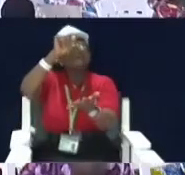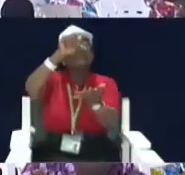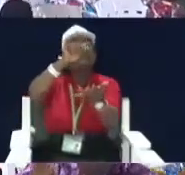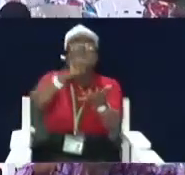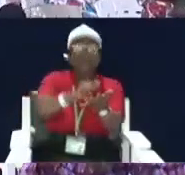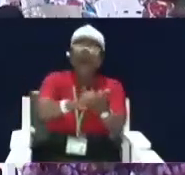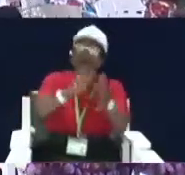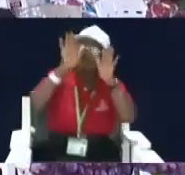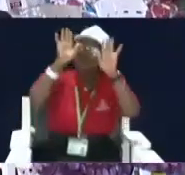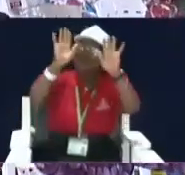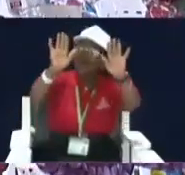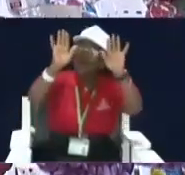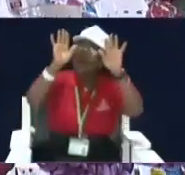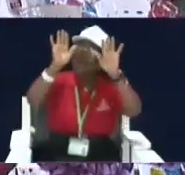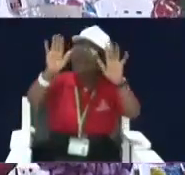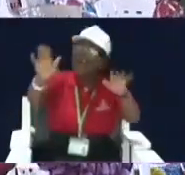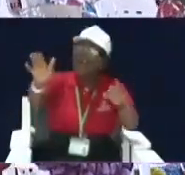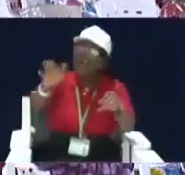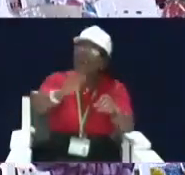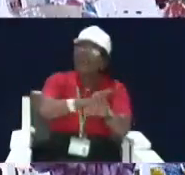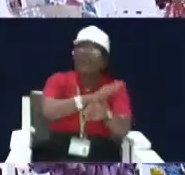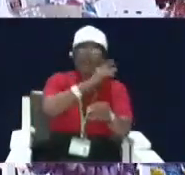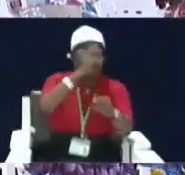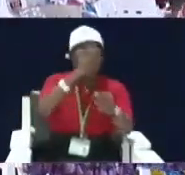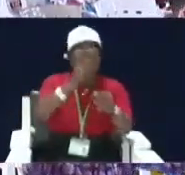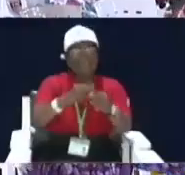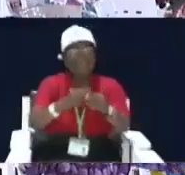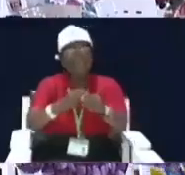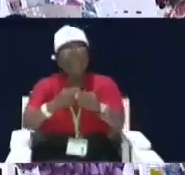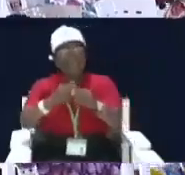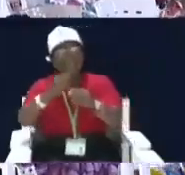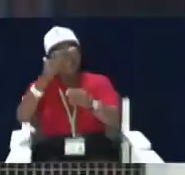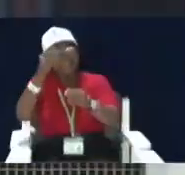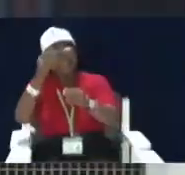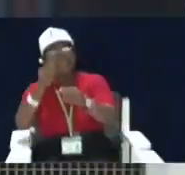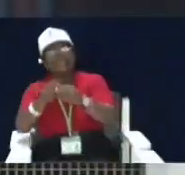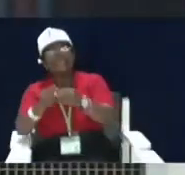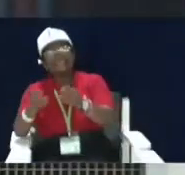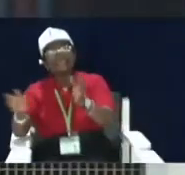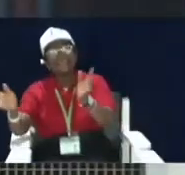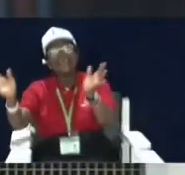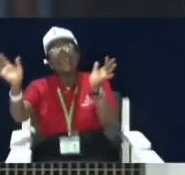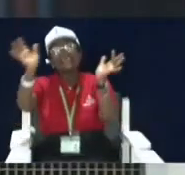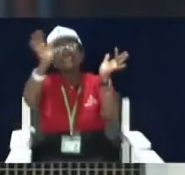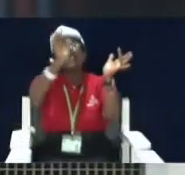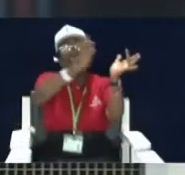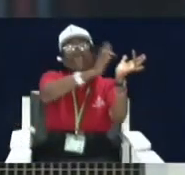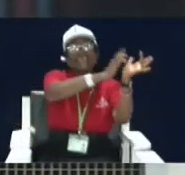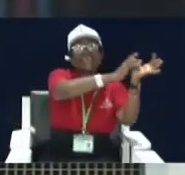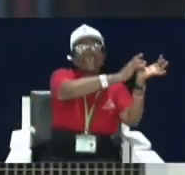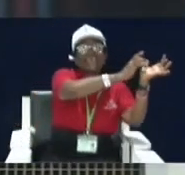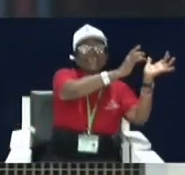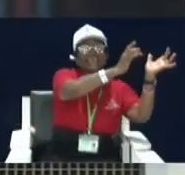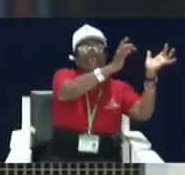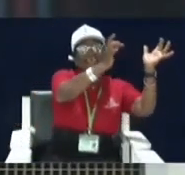Hallelujah, that wonderful name, hallelujah,